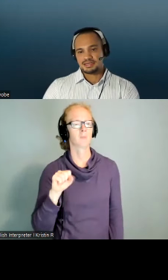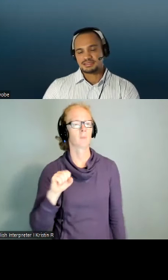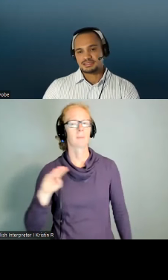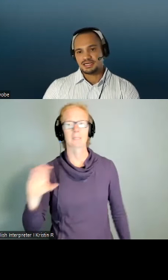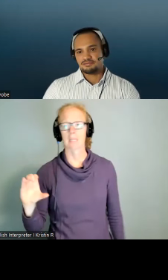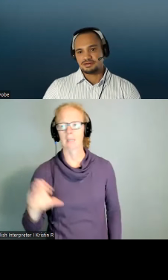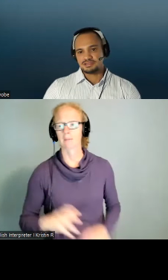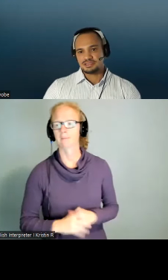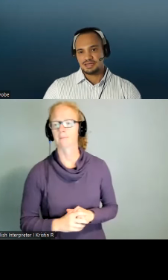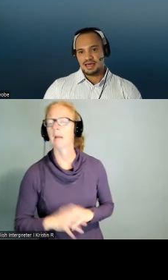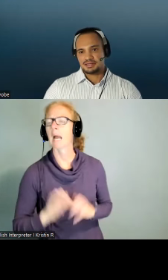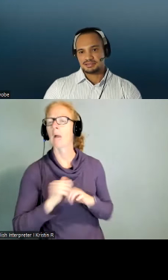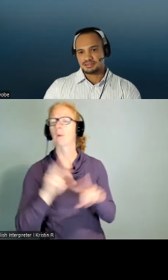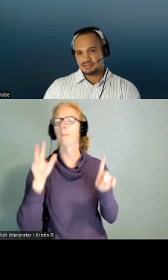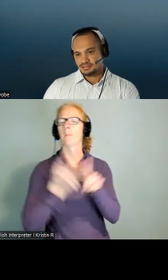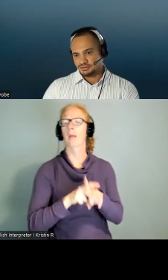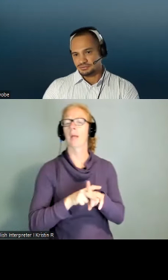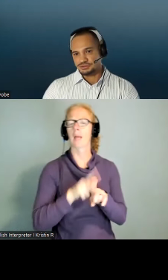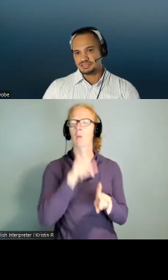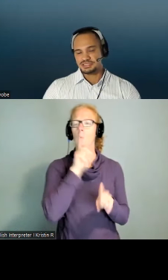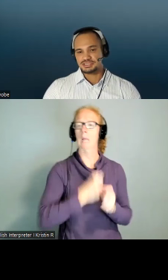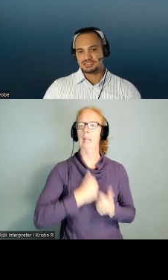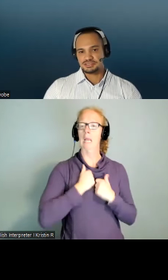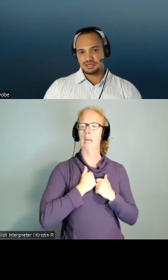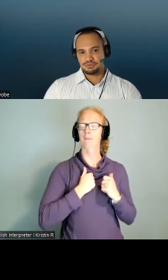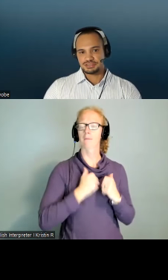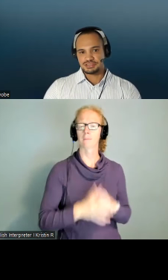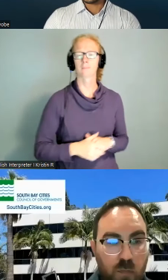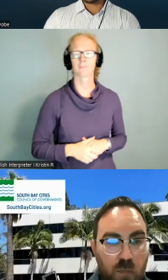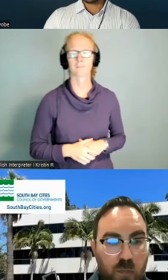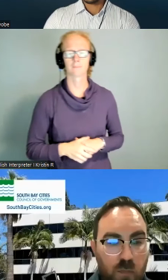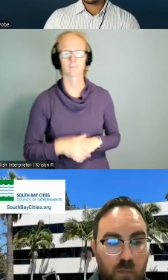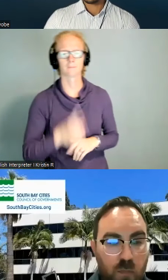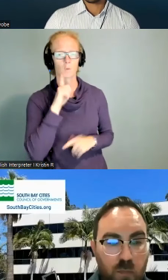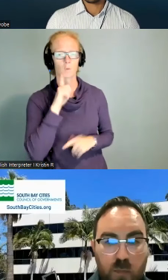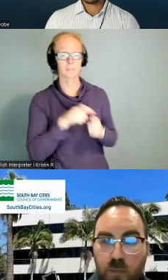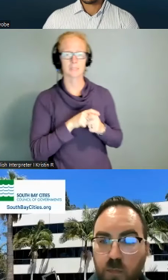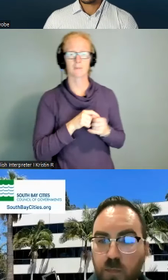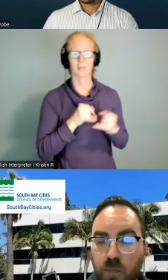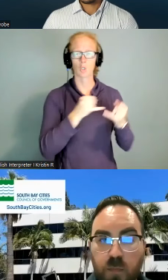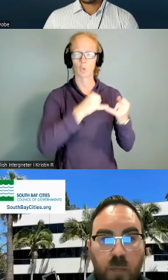on a practical level to jurisdictions and subregions.